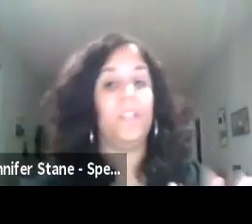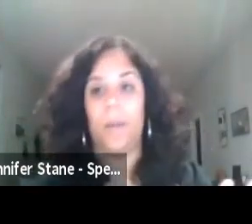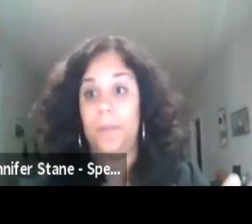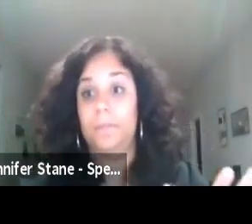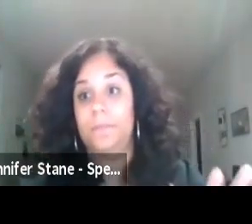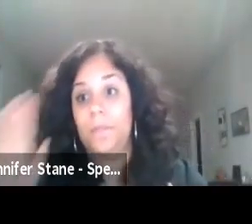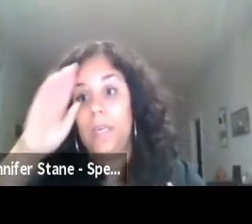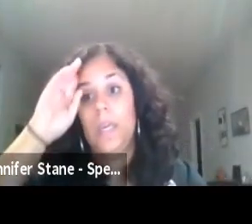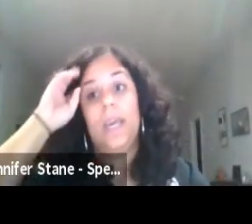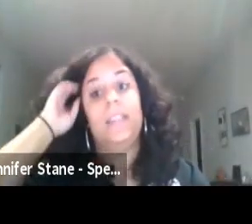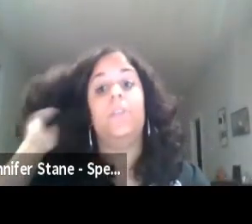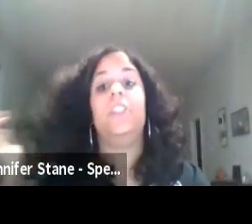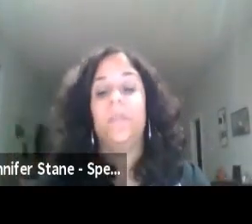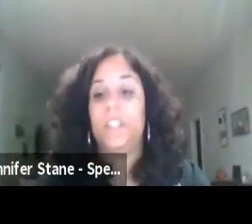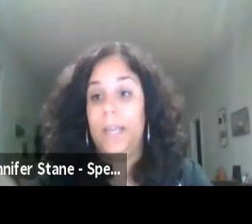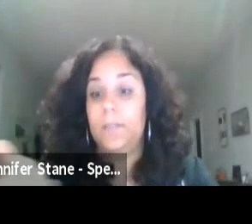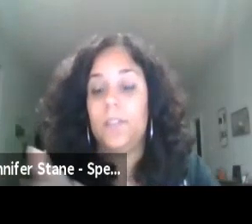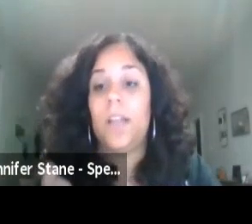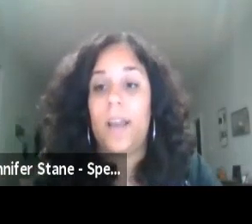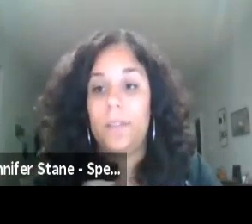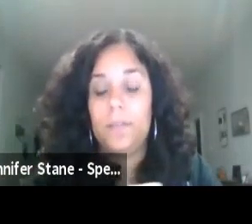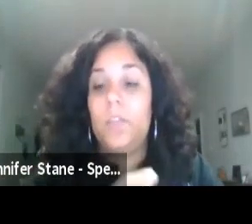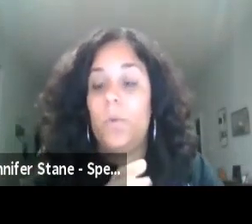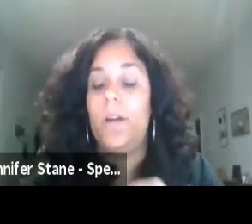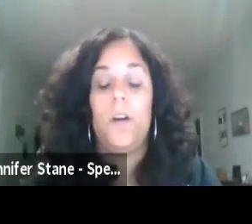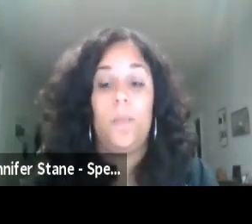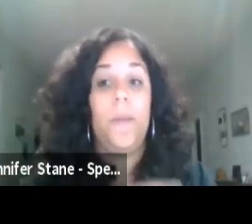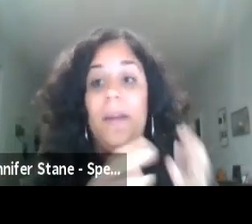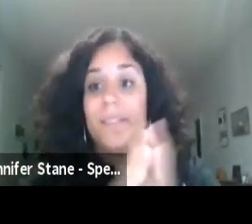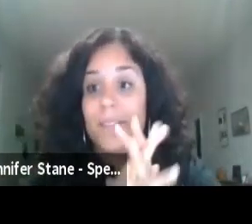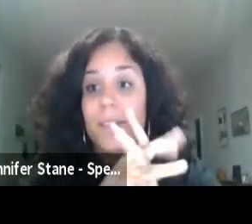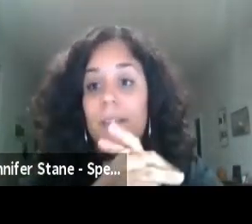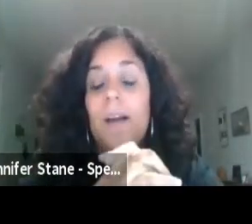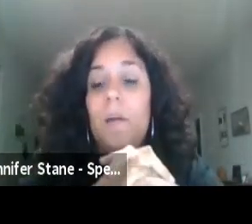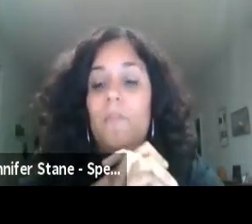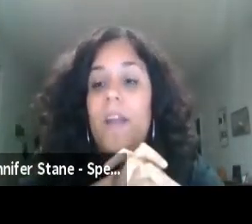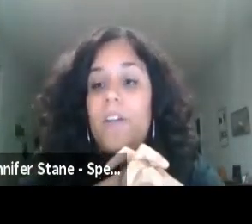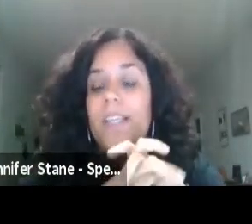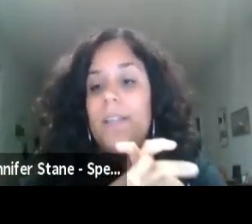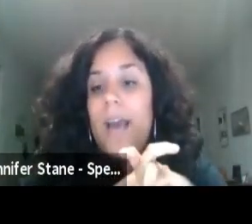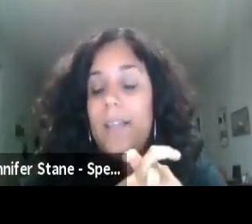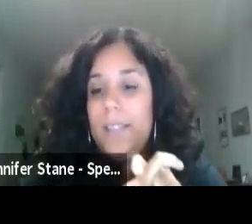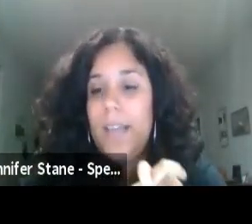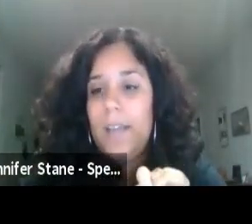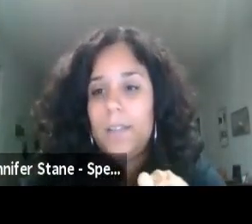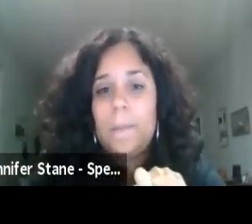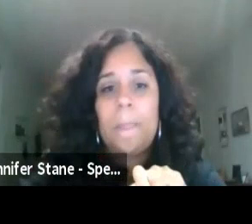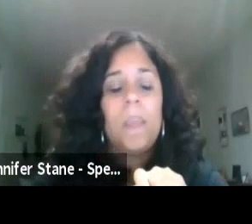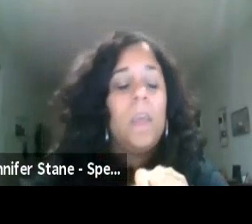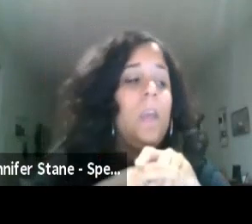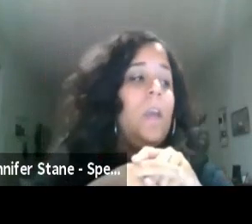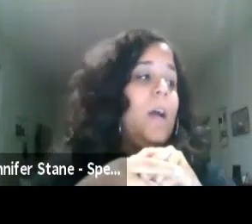So how do we stop them? As I was just mentioning, saliva is one of our best fighters against the acid